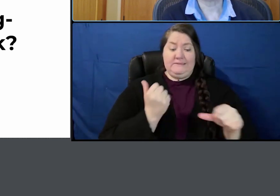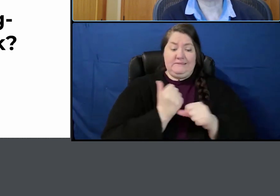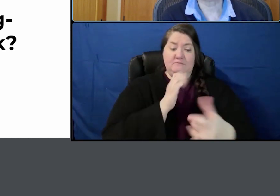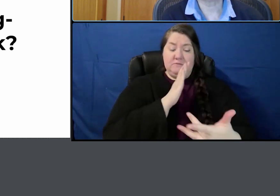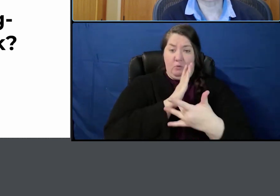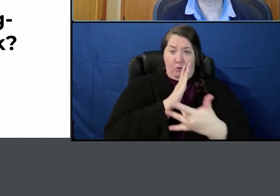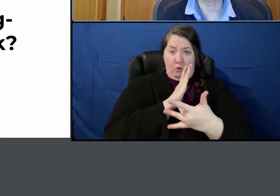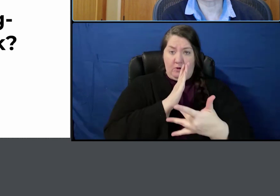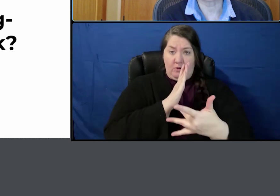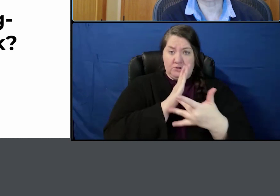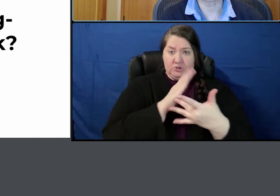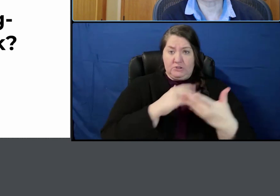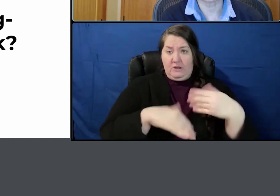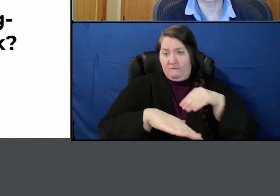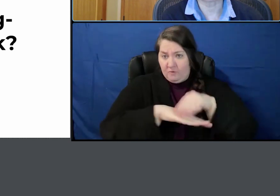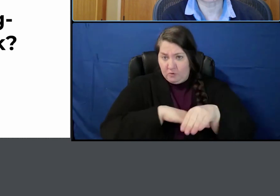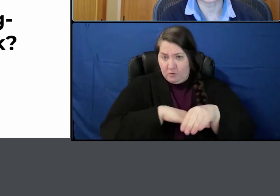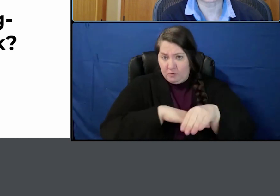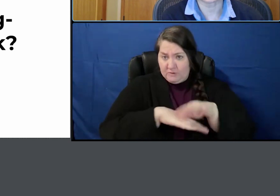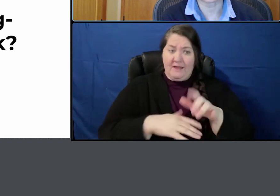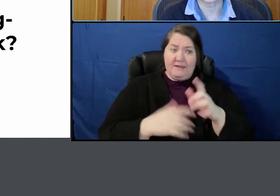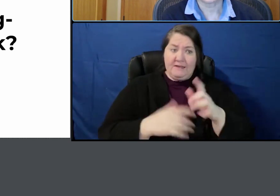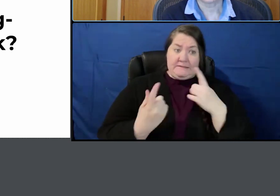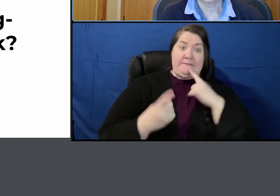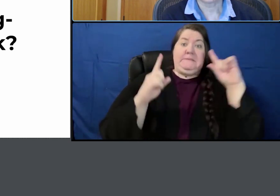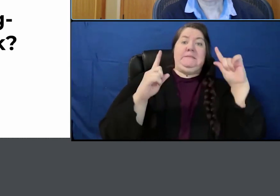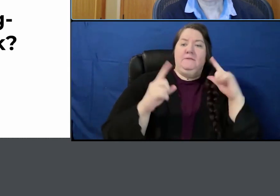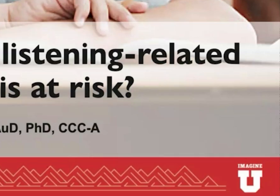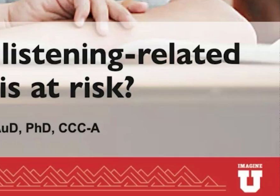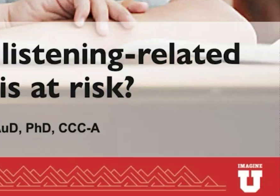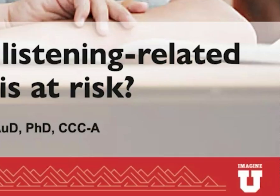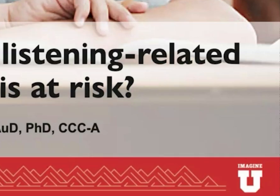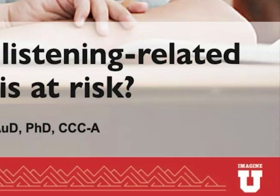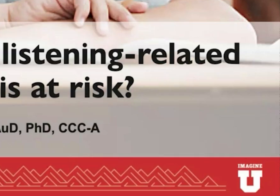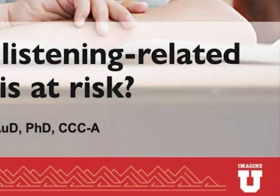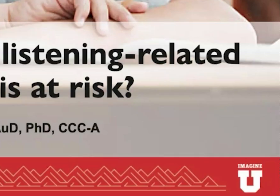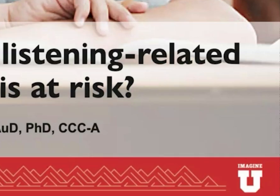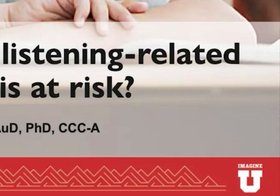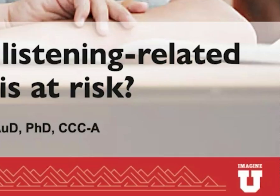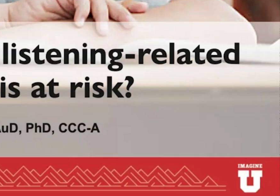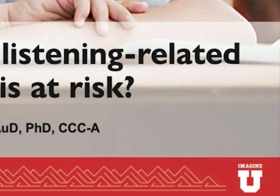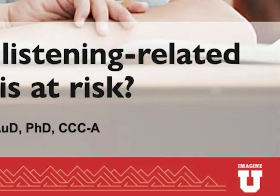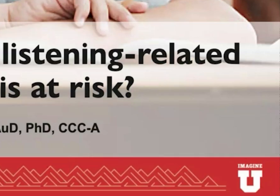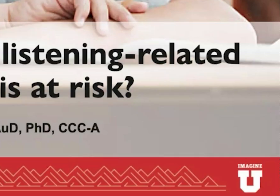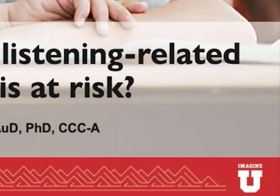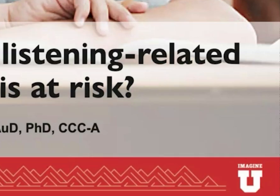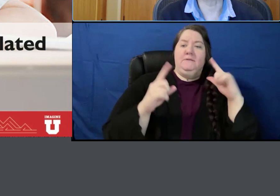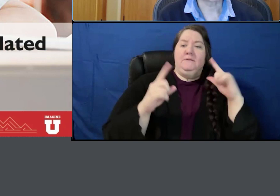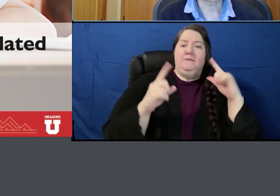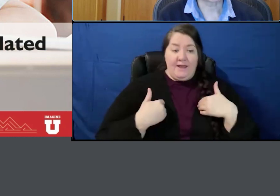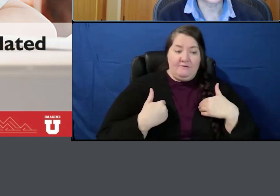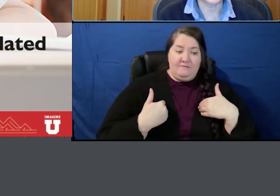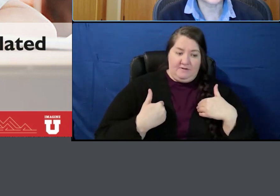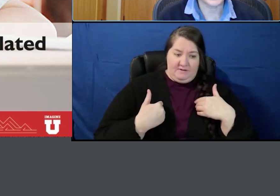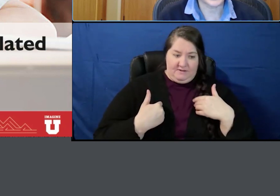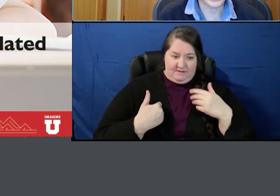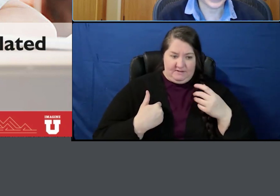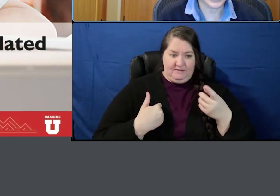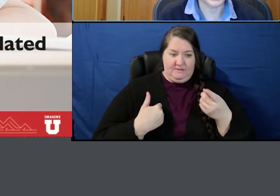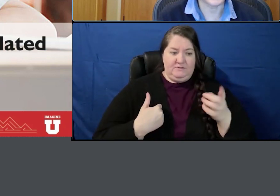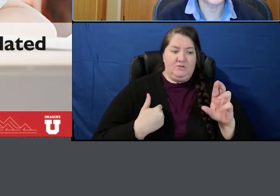technology influences the success of this process. So we're thrilled to have Dr. Gustafson